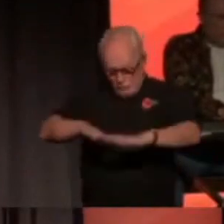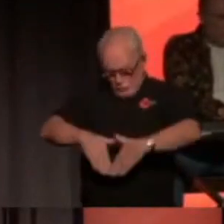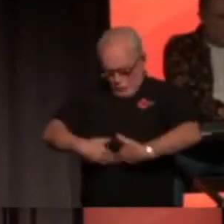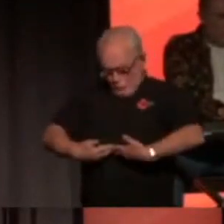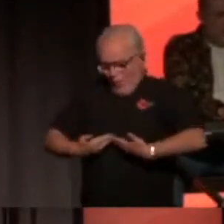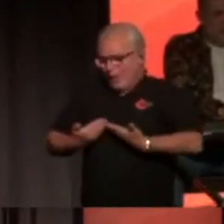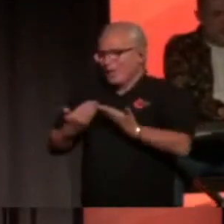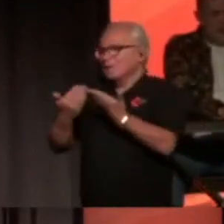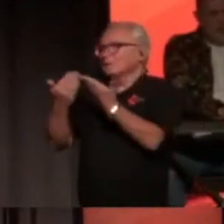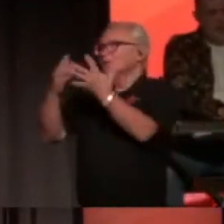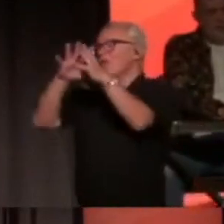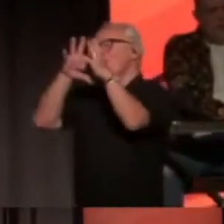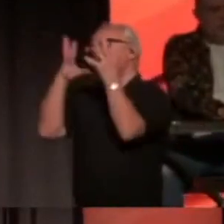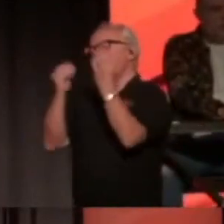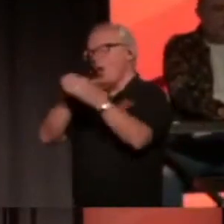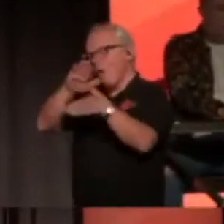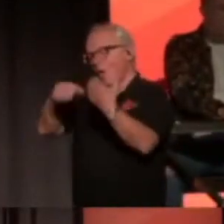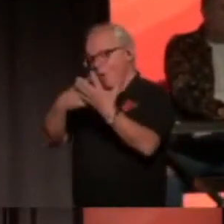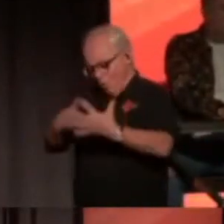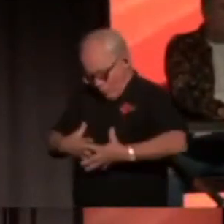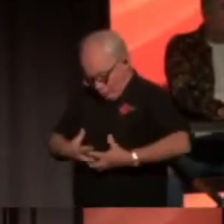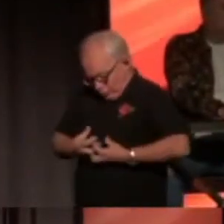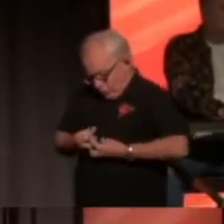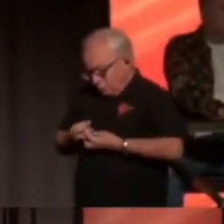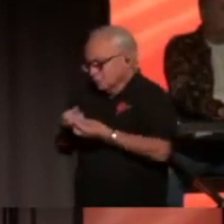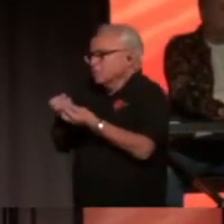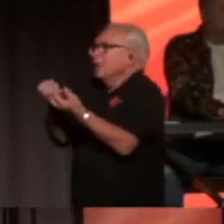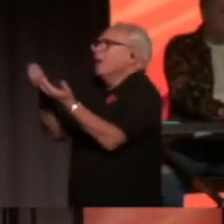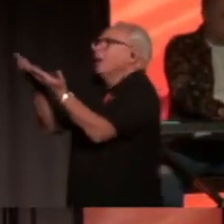I surrender.